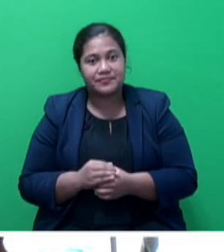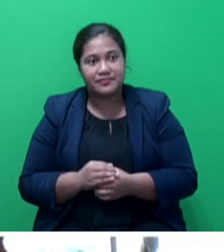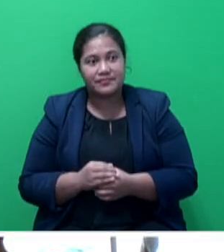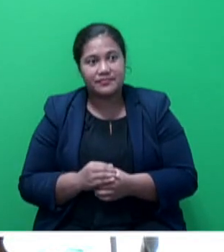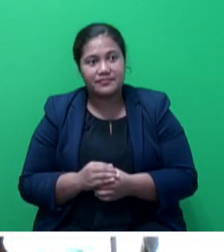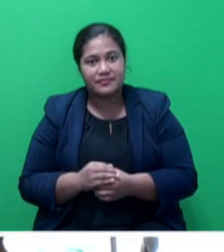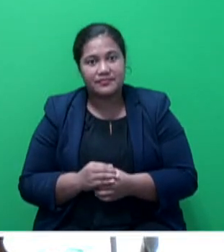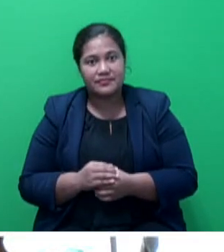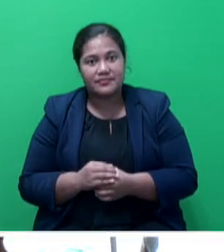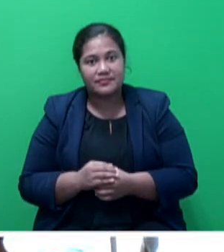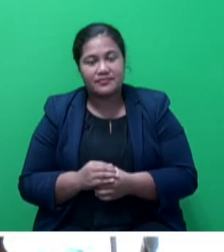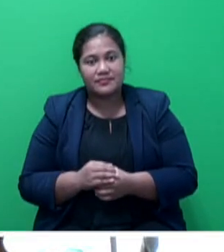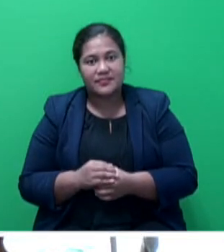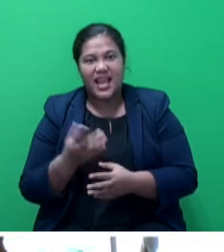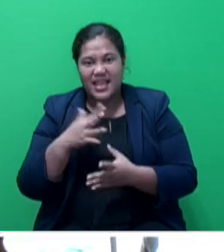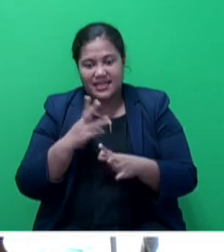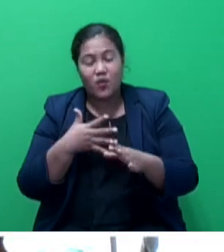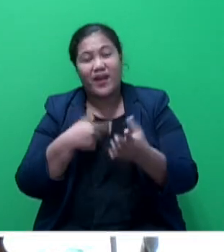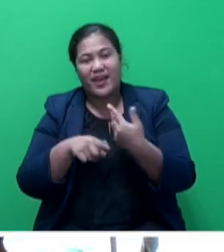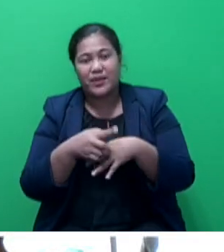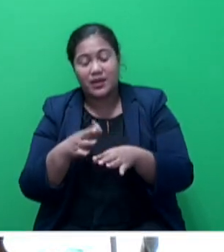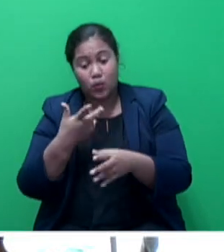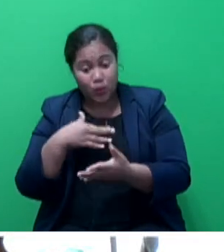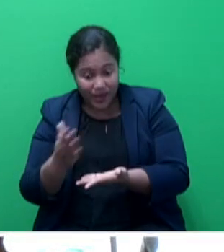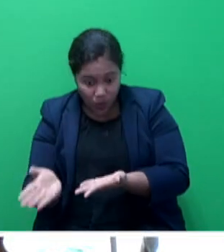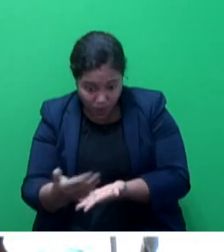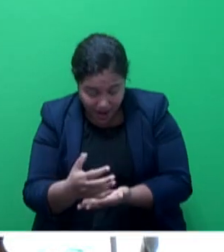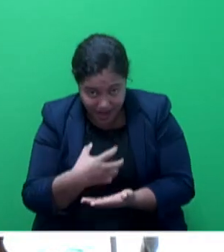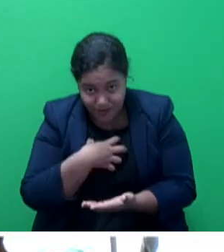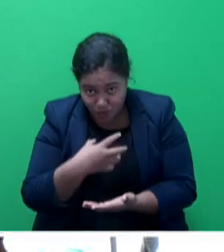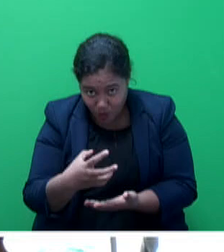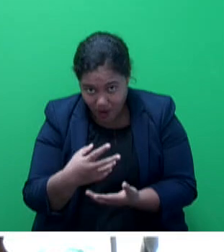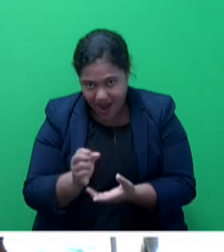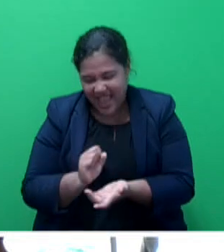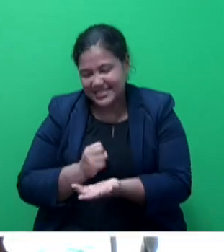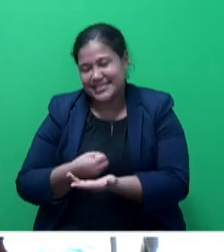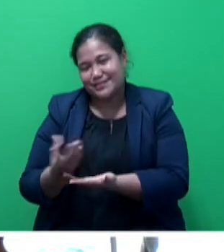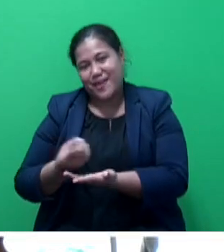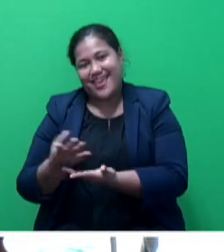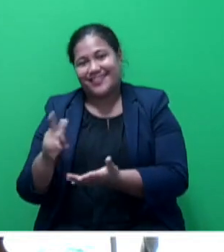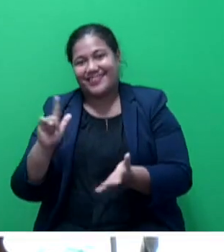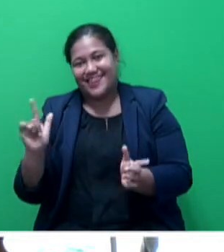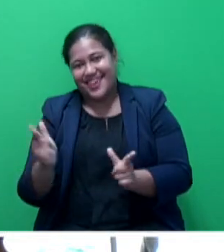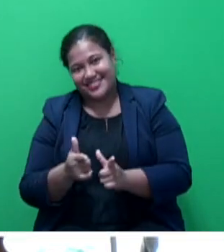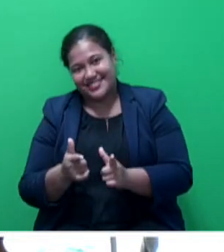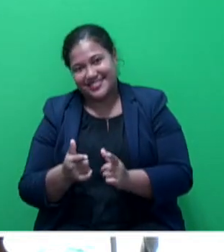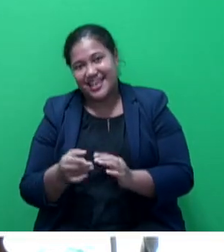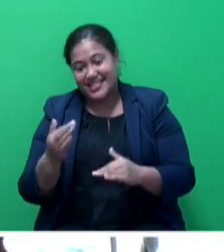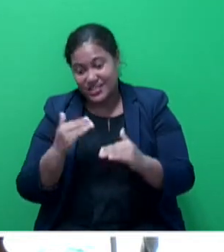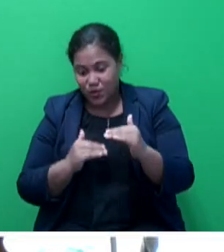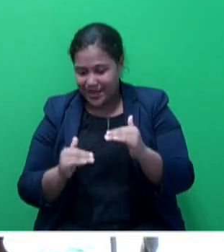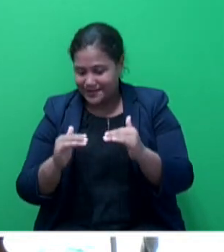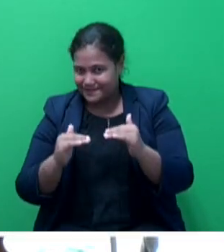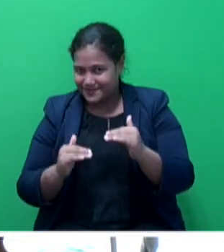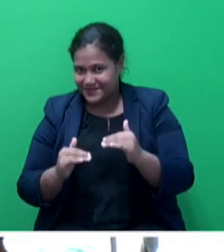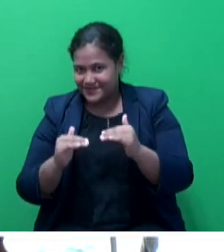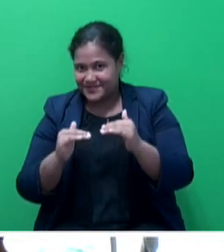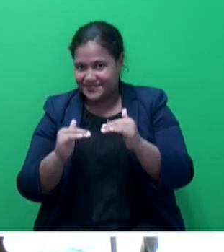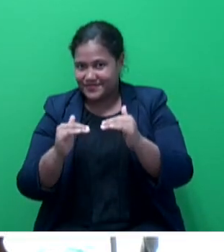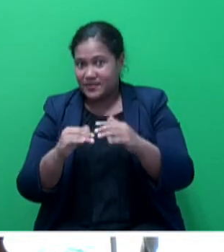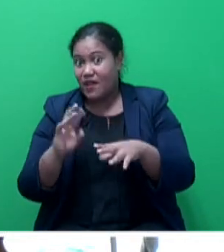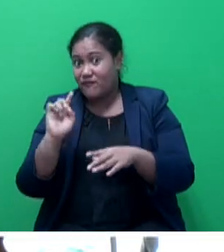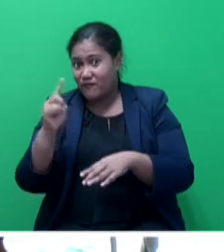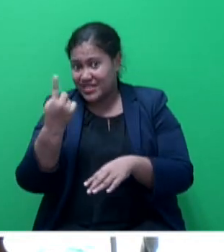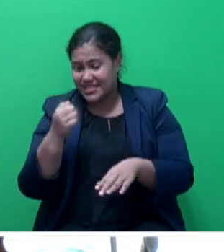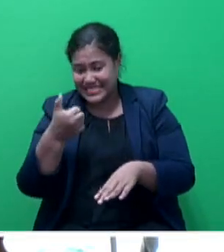at the moment spending less than what we said we will spend. So it's, as far as the budget is concerned, for the first 6